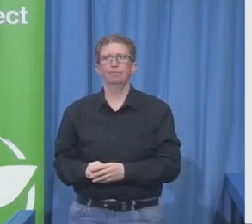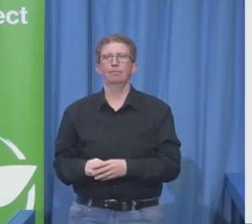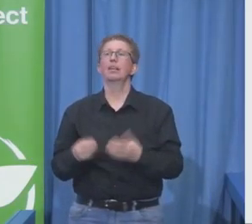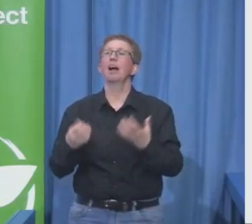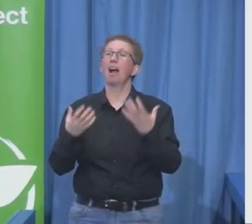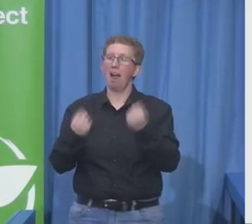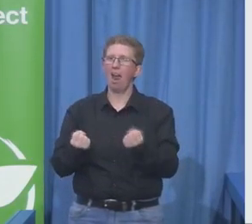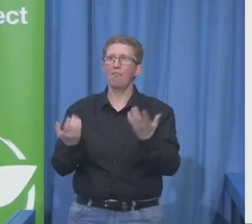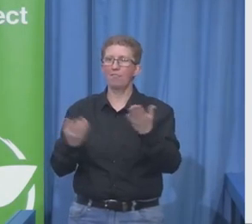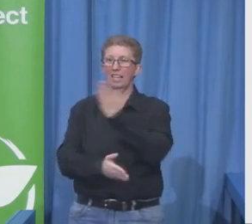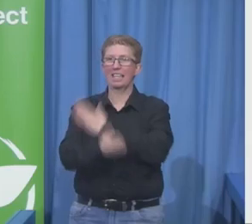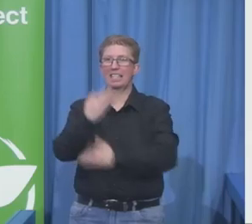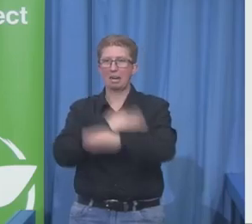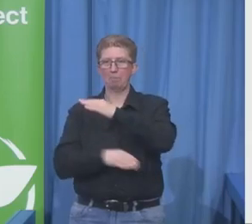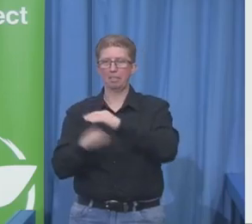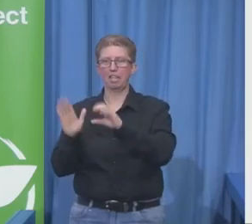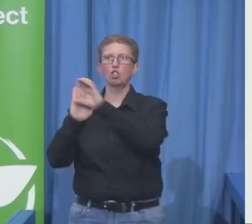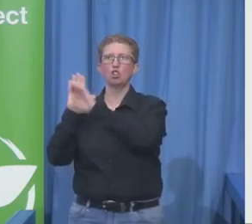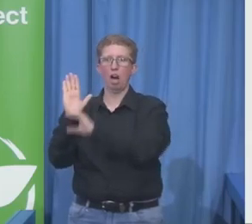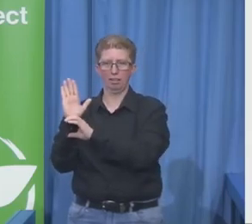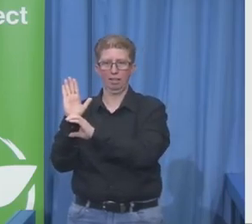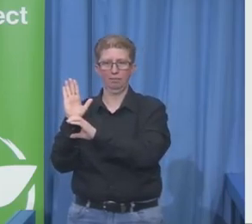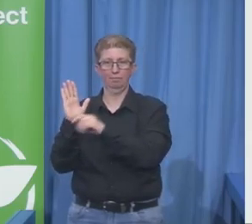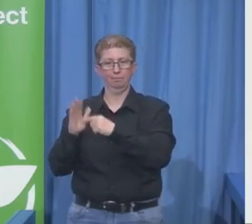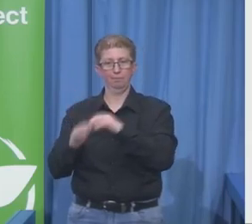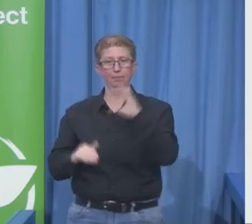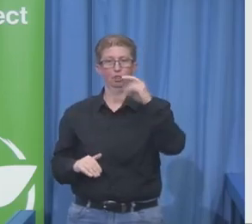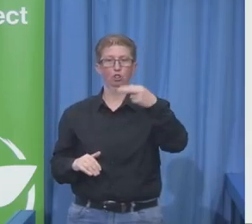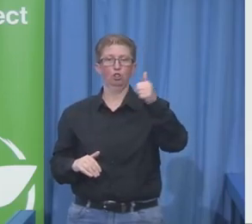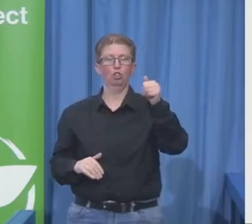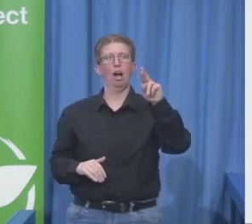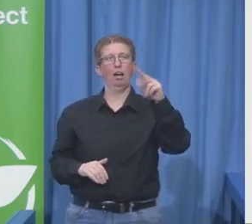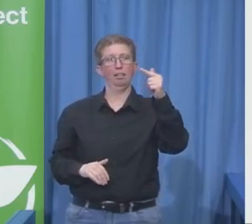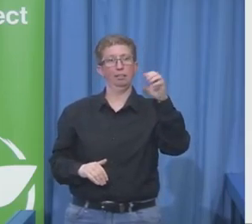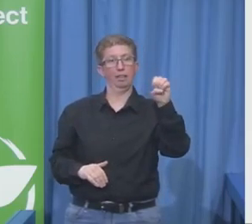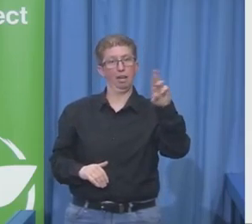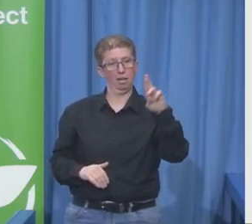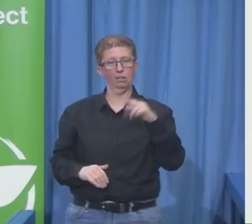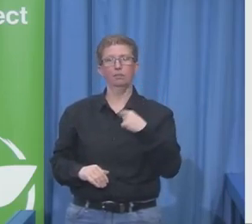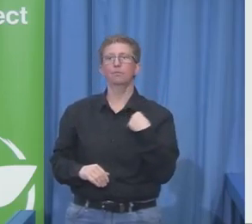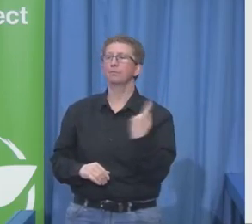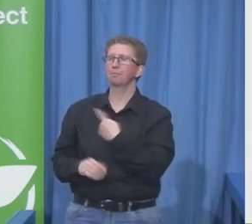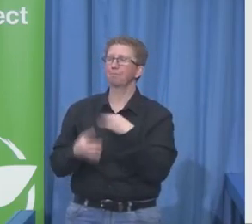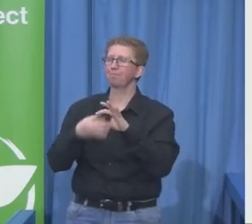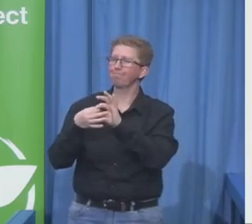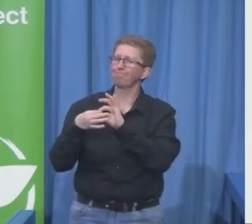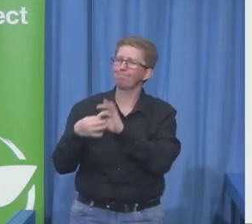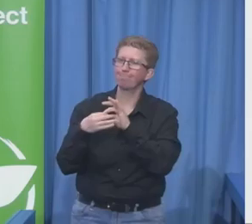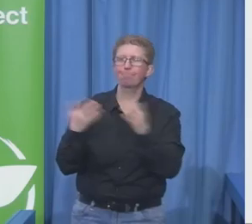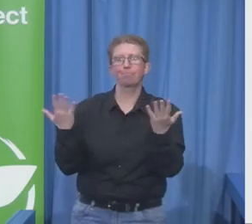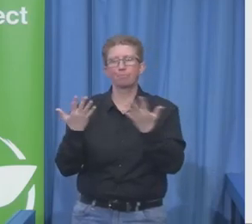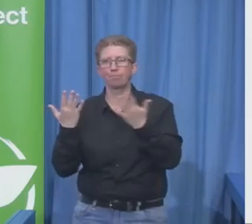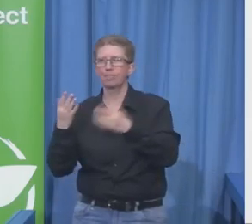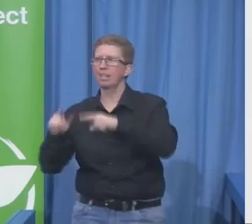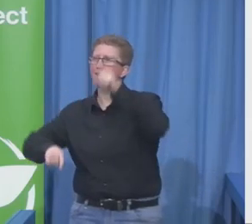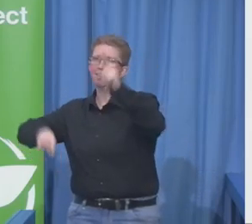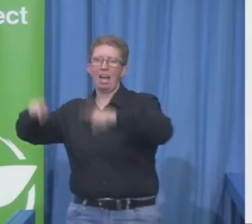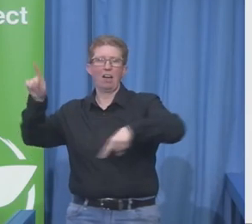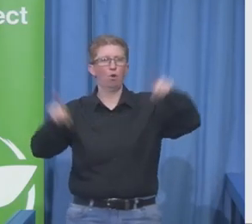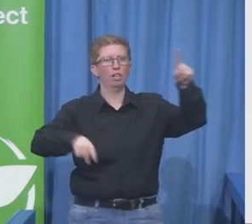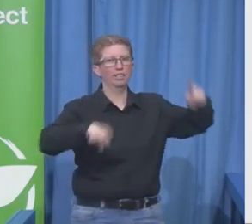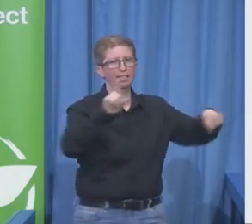on questions on any of those. The entire diversity charter is coming